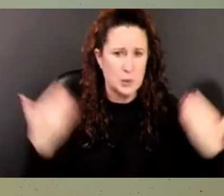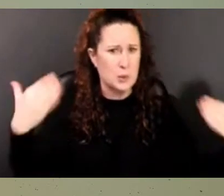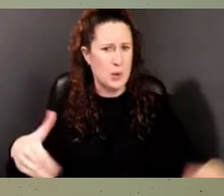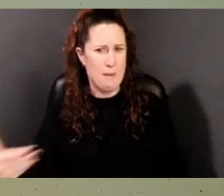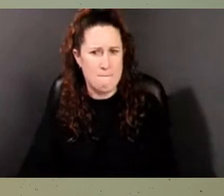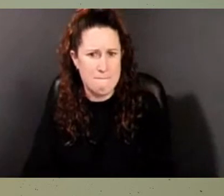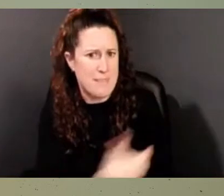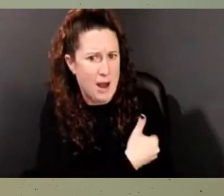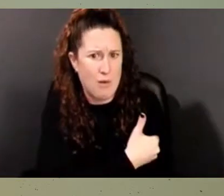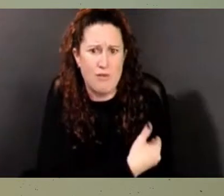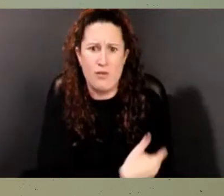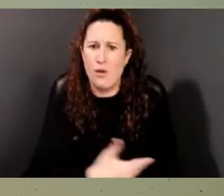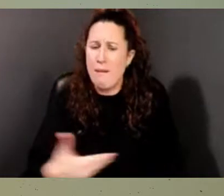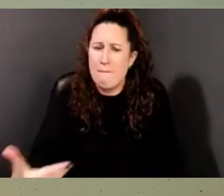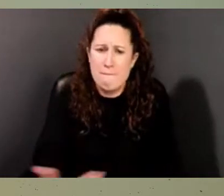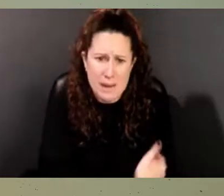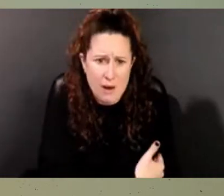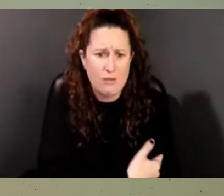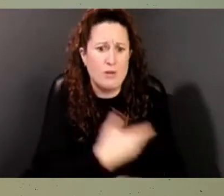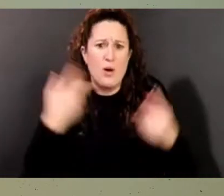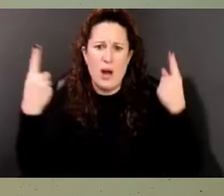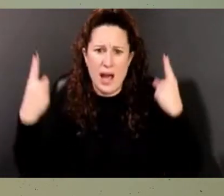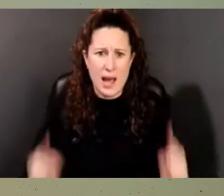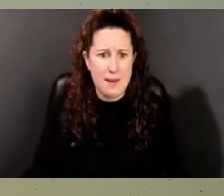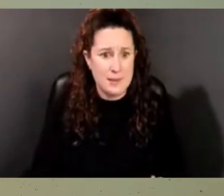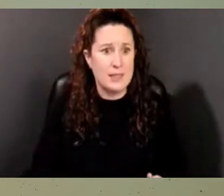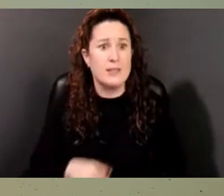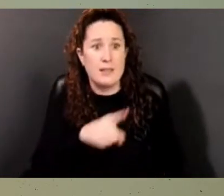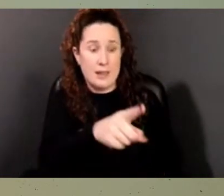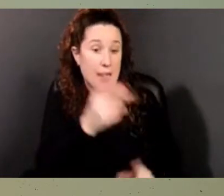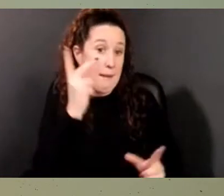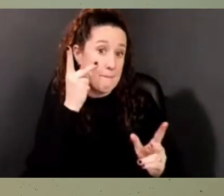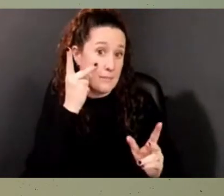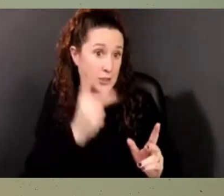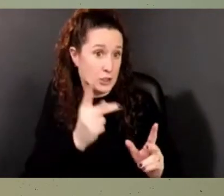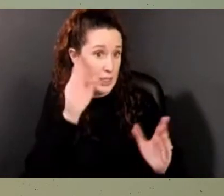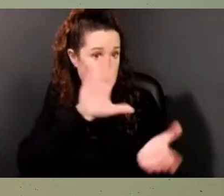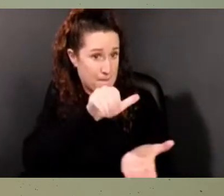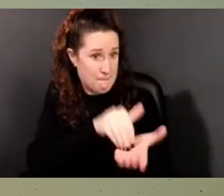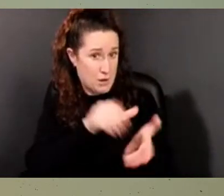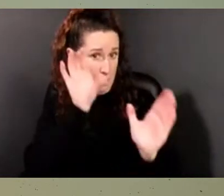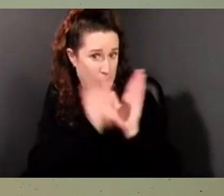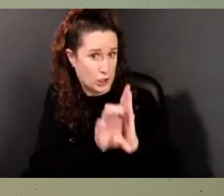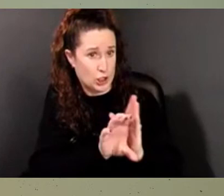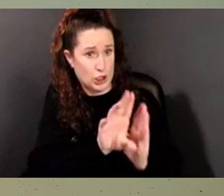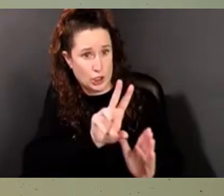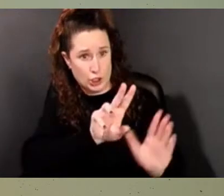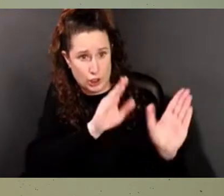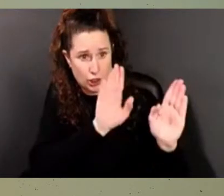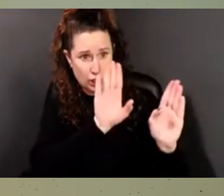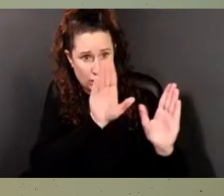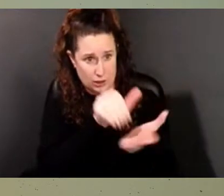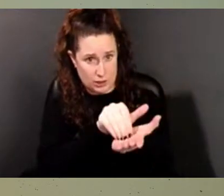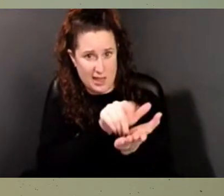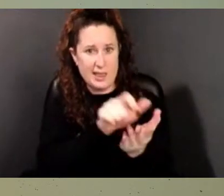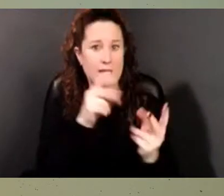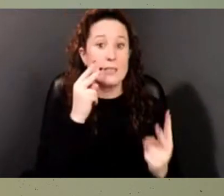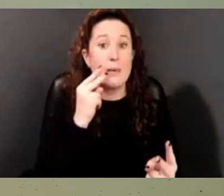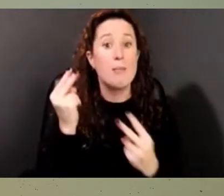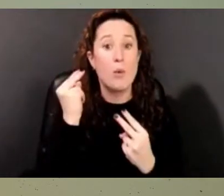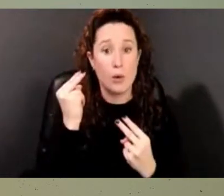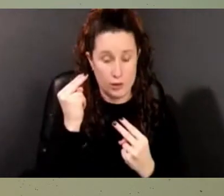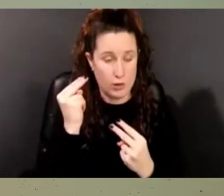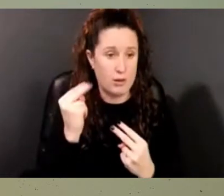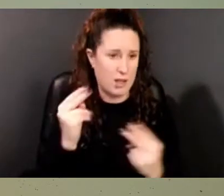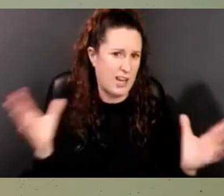that's happening here. And what you see in the middle is a memorial that's there. I encourage everyone to go and